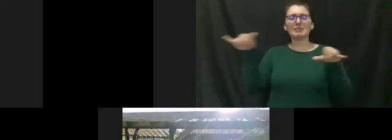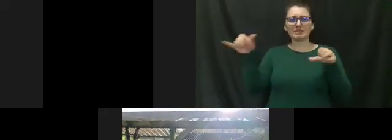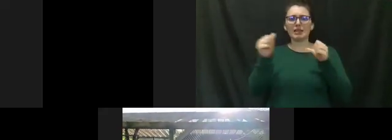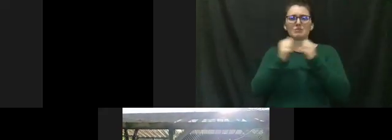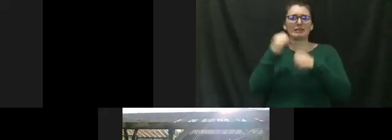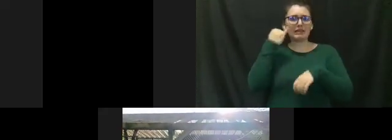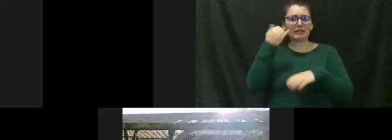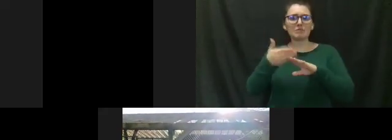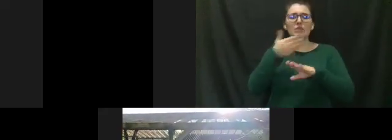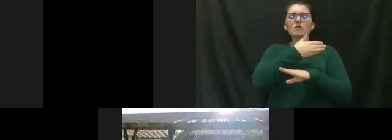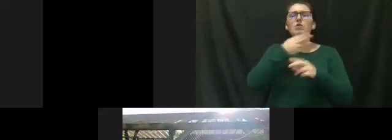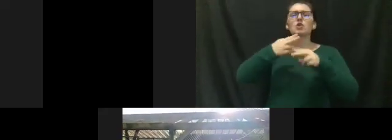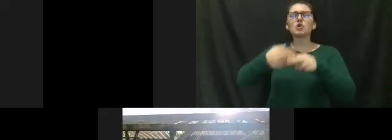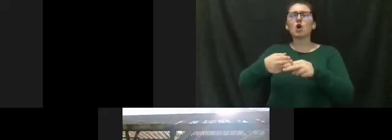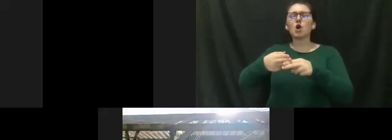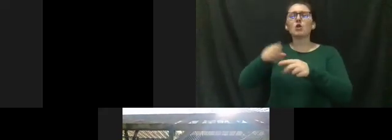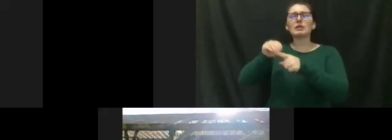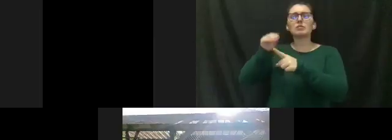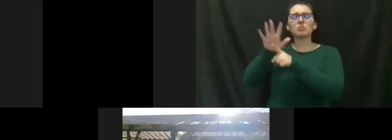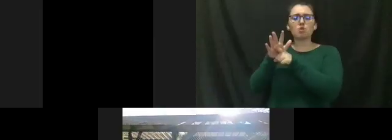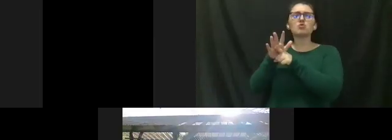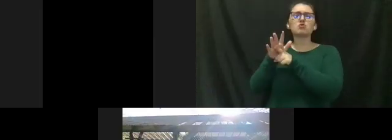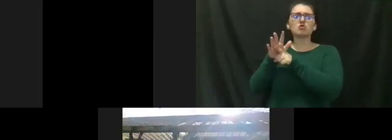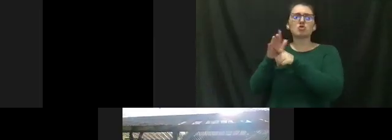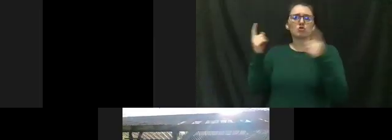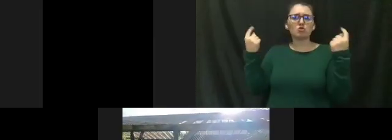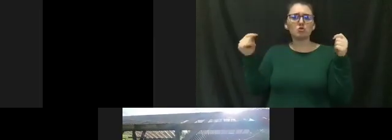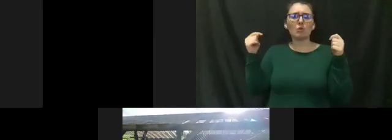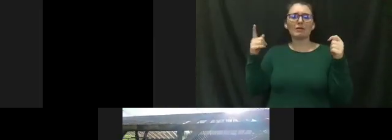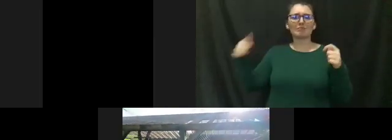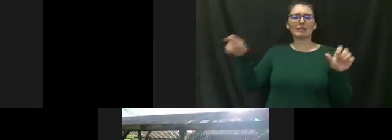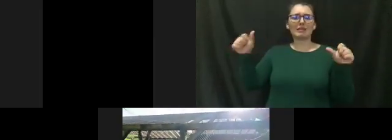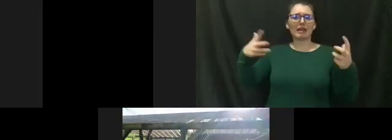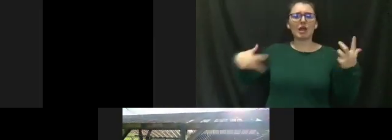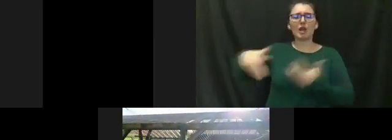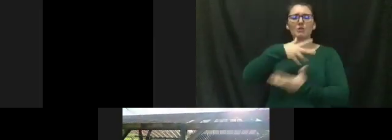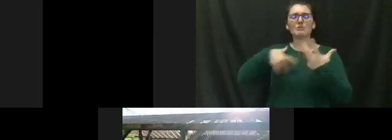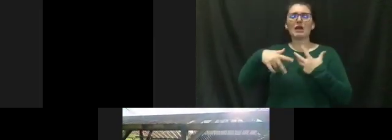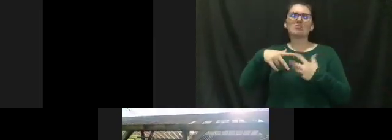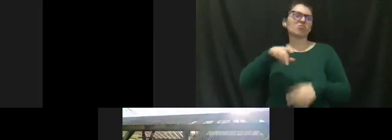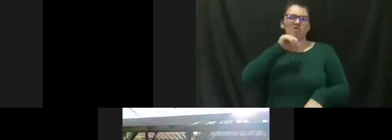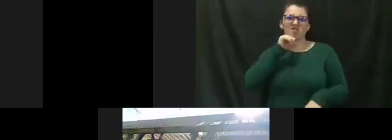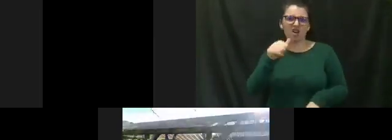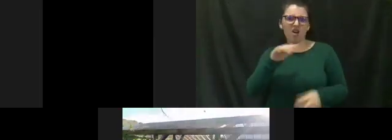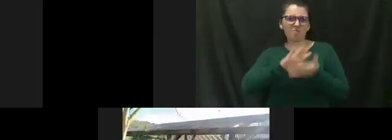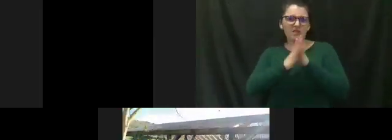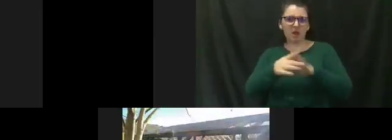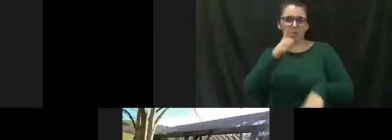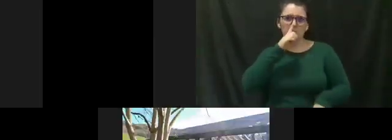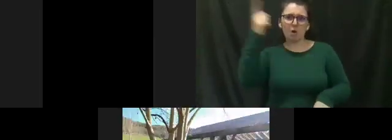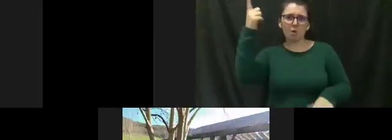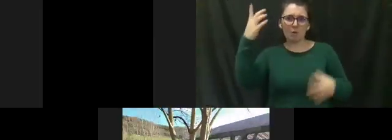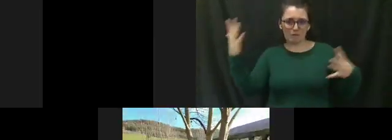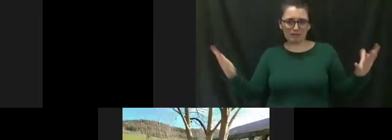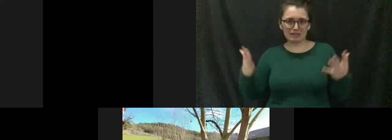really important that we always have things for animals to interact with so that they're never ever bored. So this is one of this